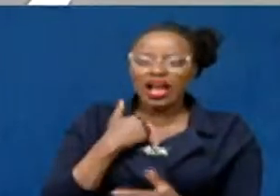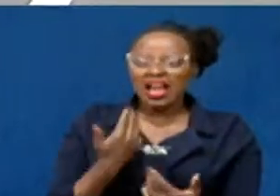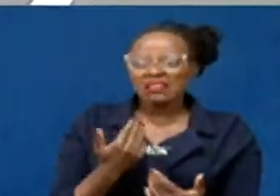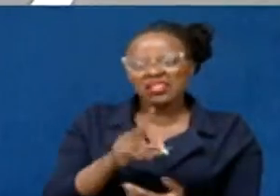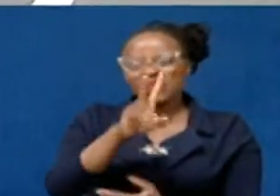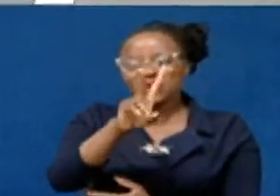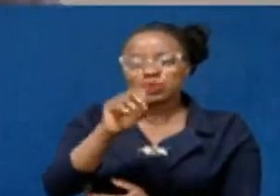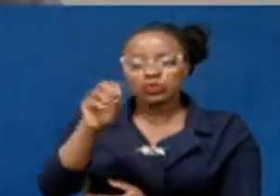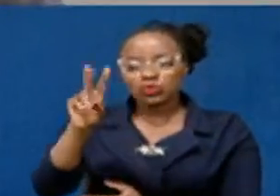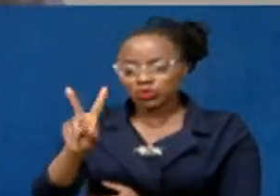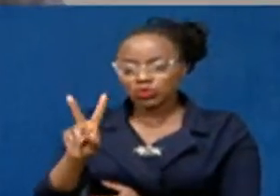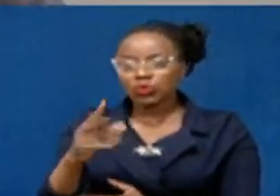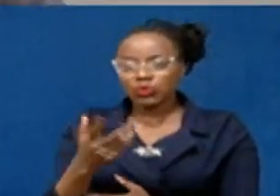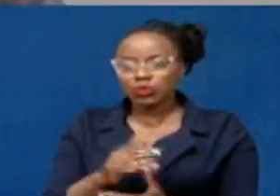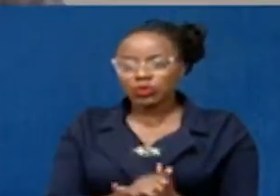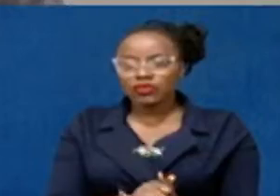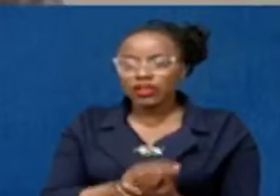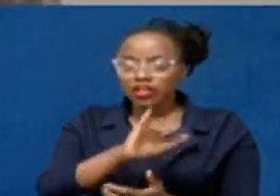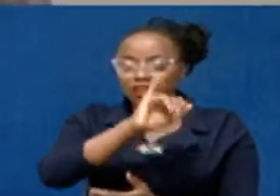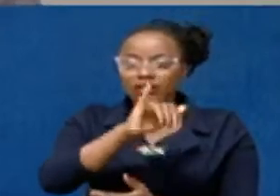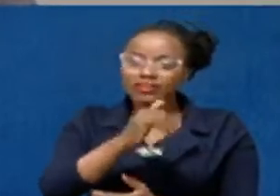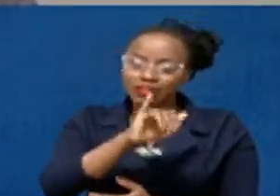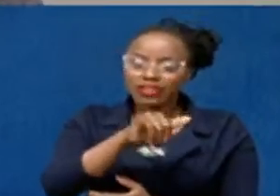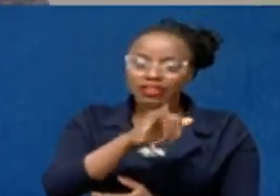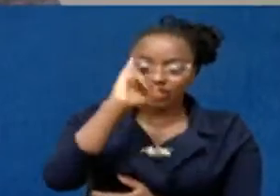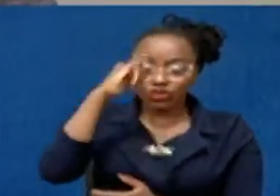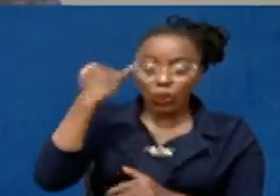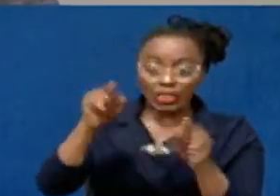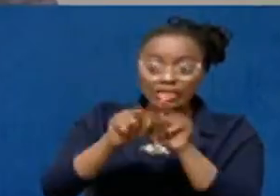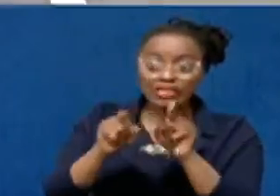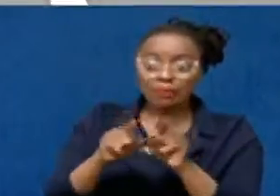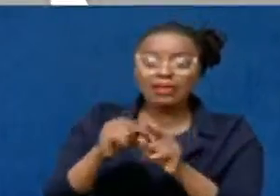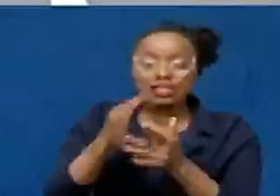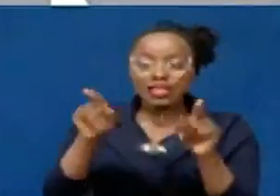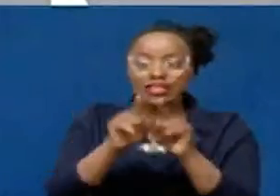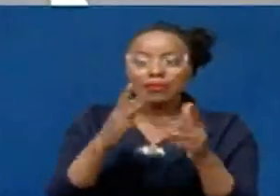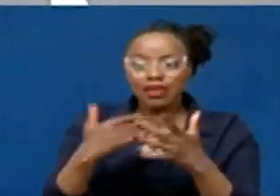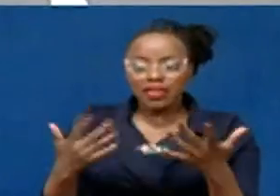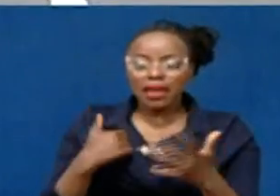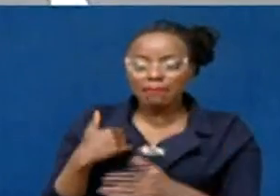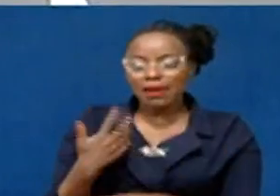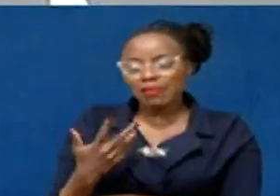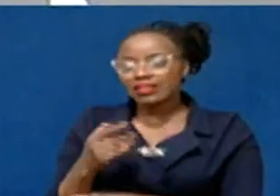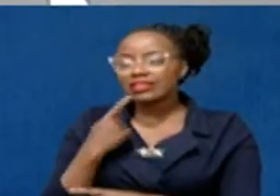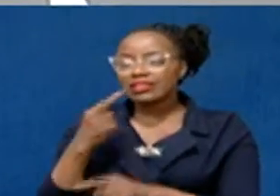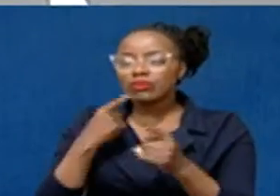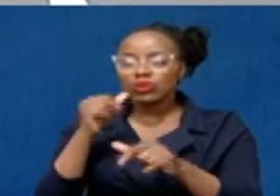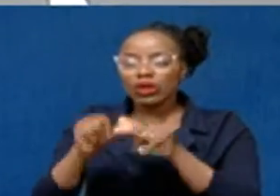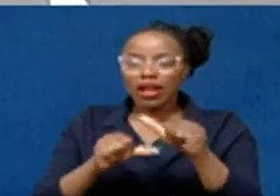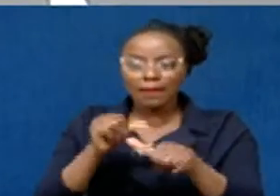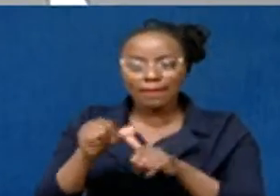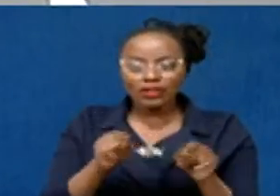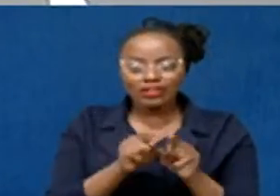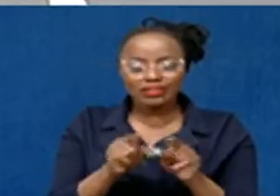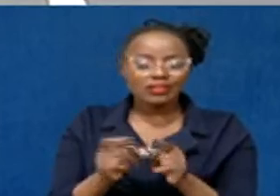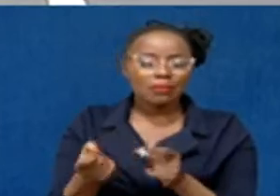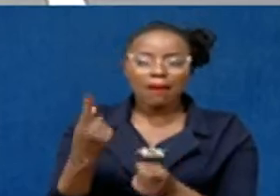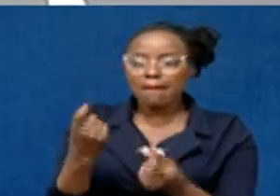of 202. Joe, yes, yeah, the same thing. I'm sorry I interrupted you when he talks about alisema